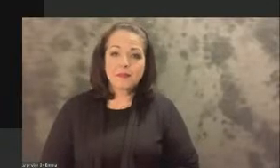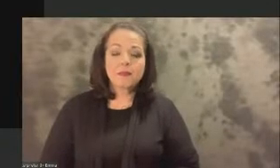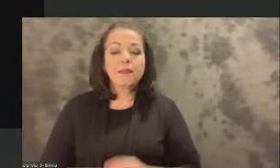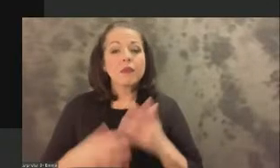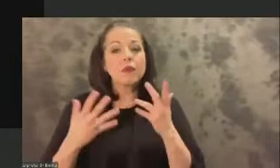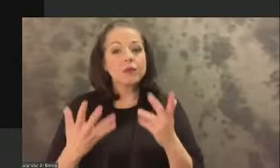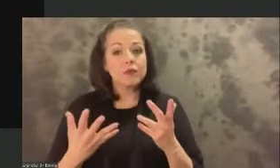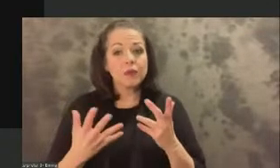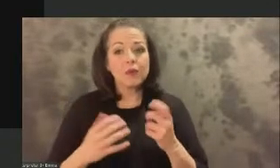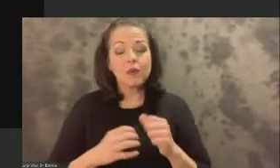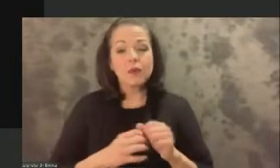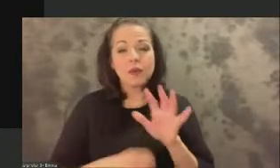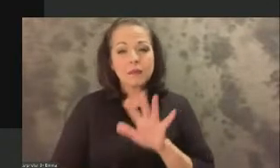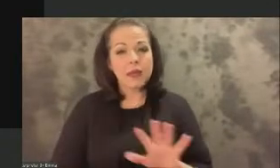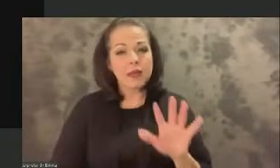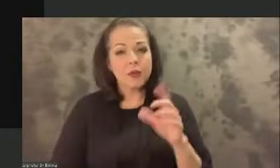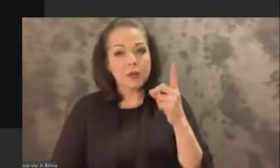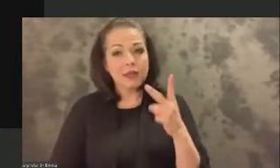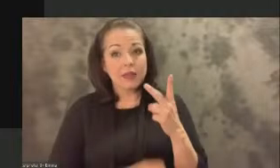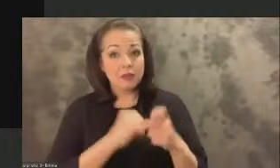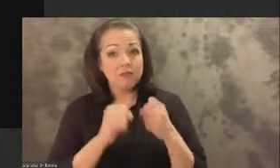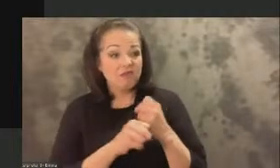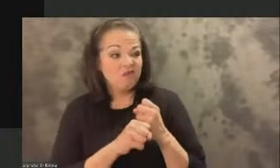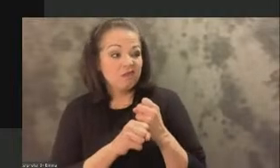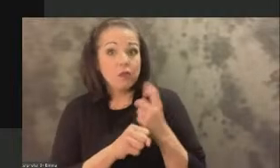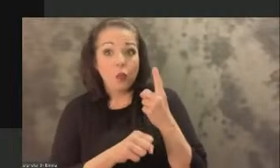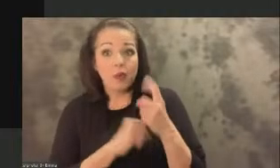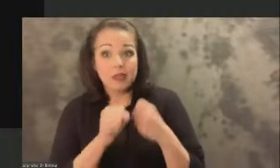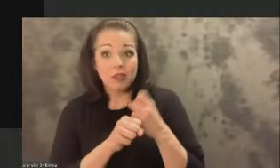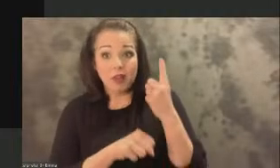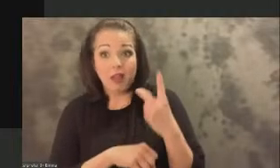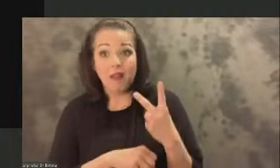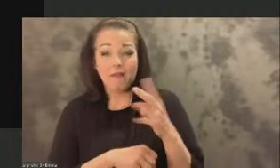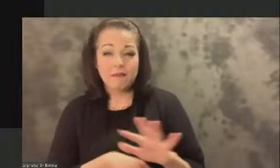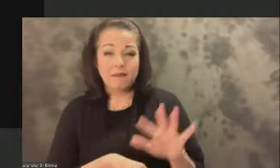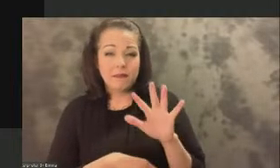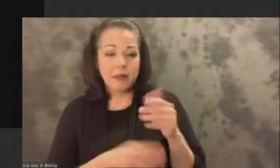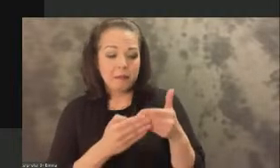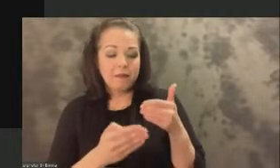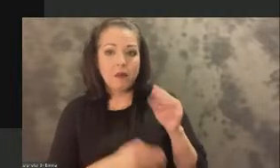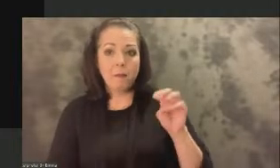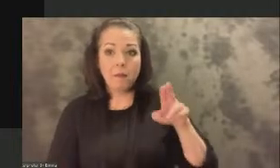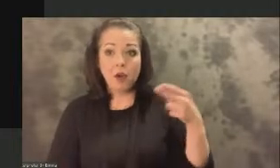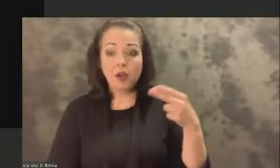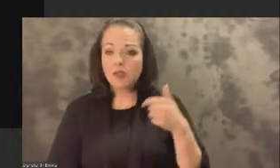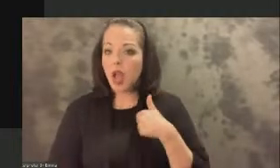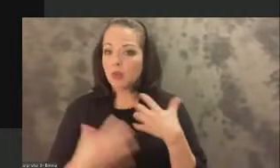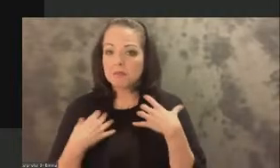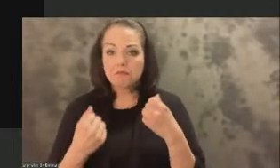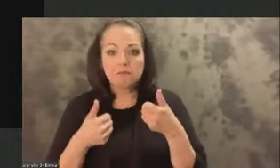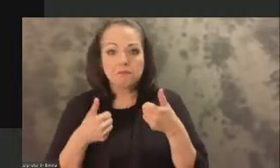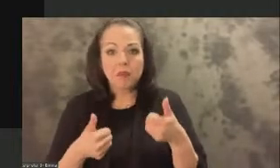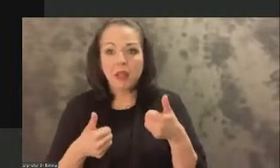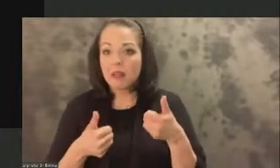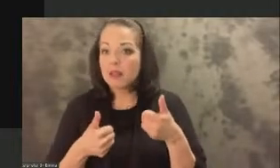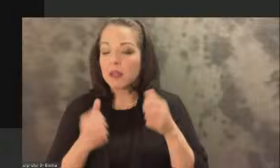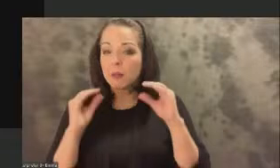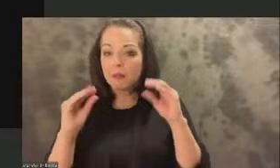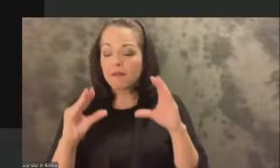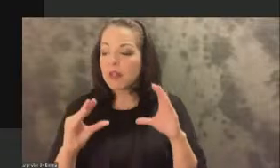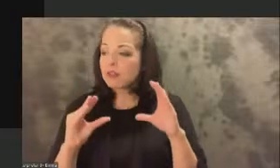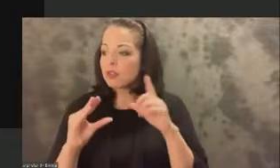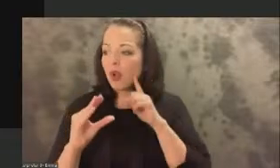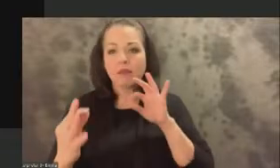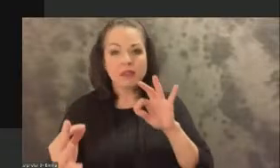So about a year and a half ago, back right before March, I was a healthy and professor and fit. I